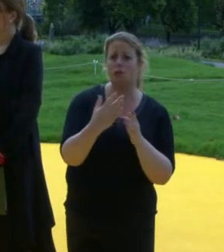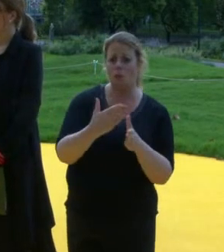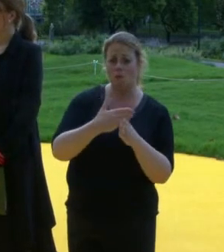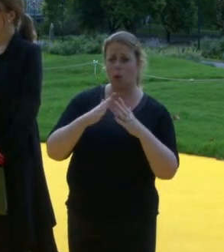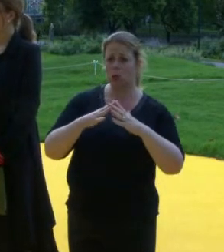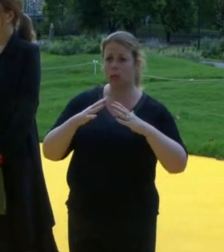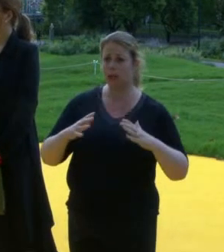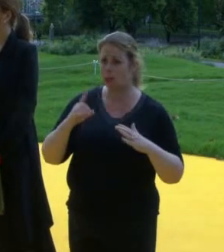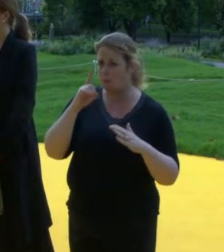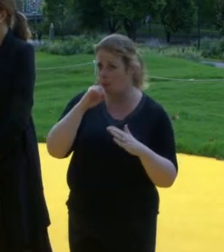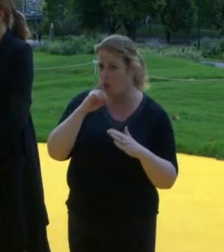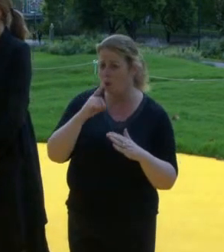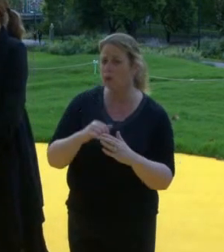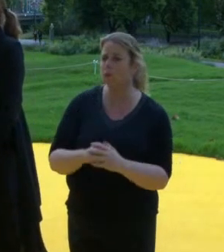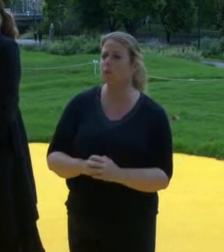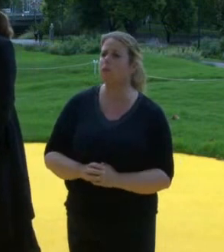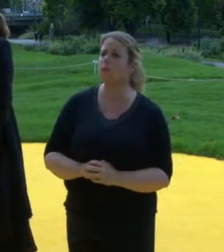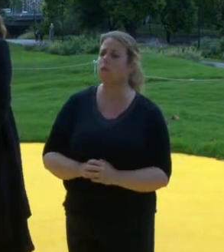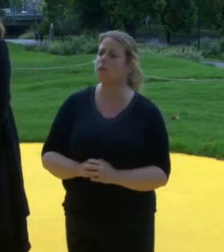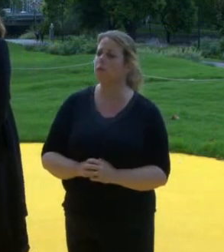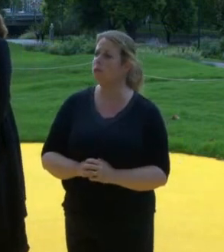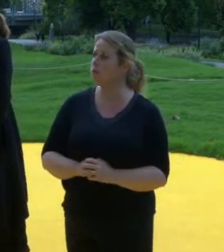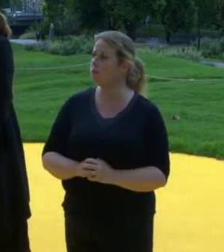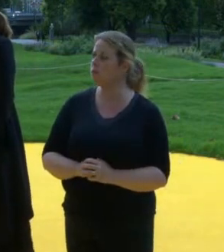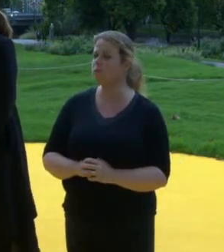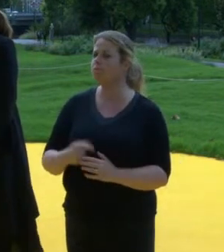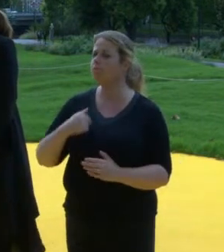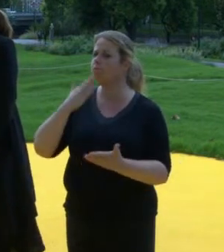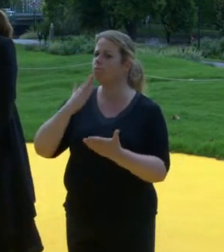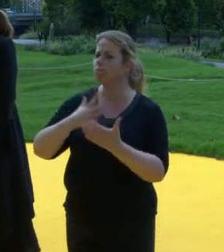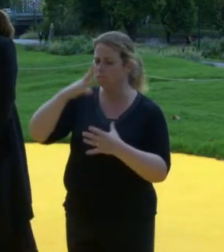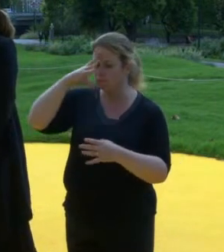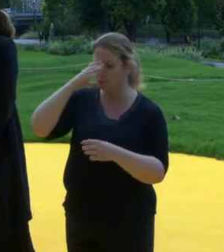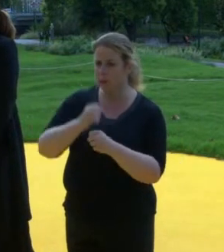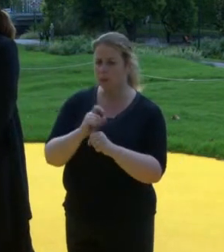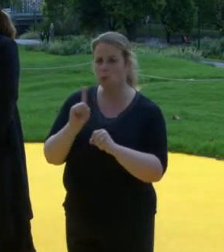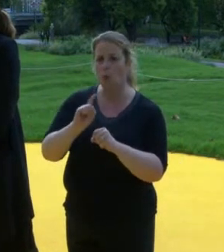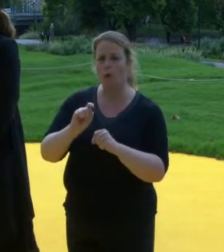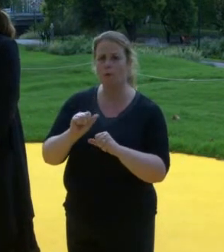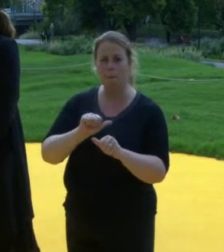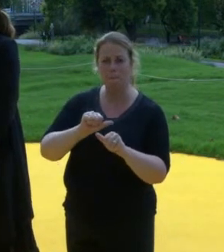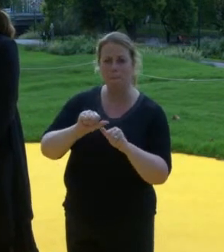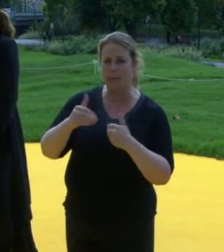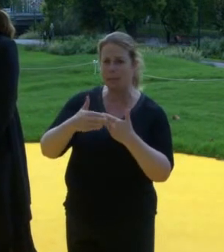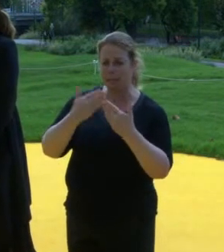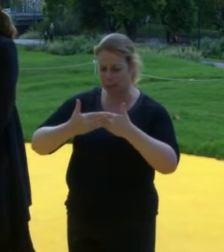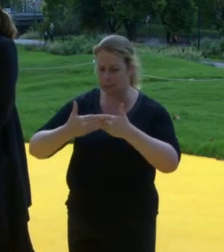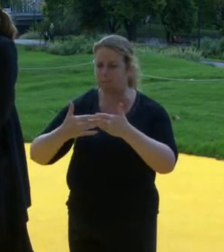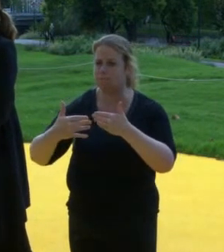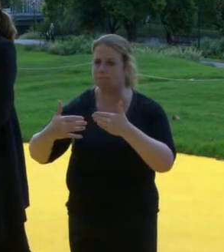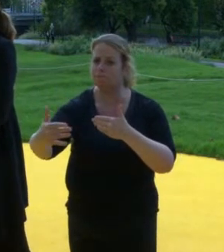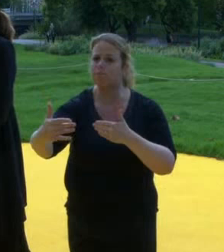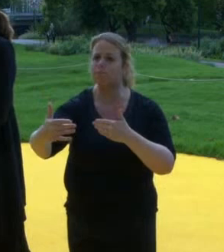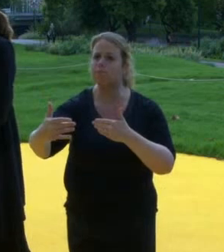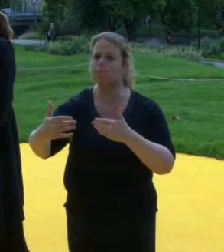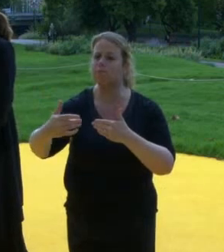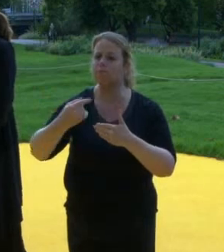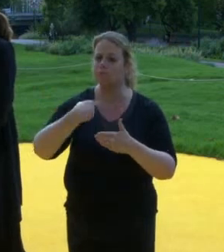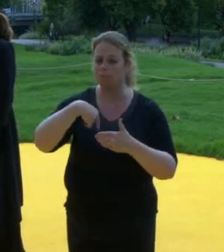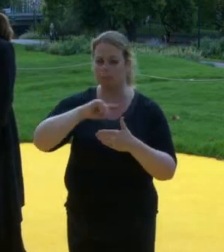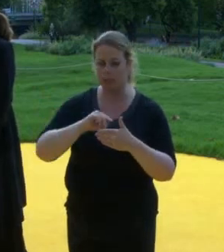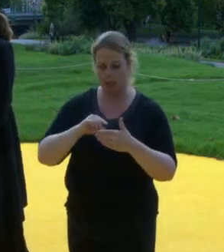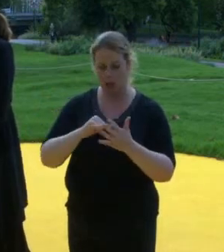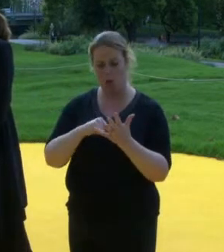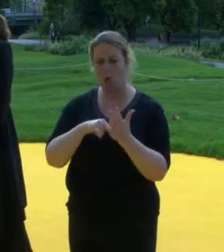believe our best days lay before us, and we will never reach our potential as a state or a